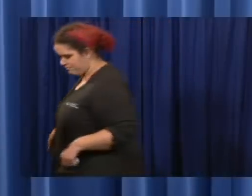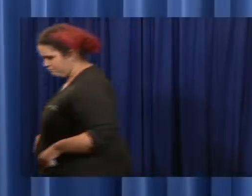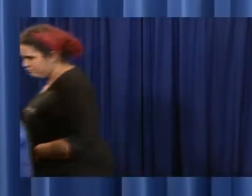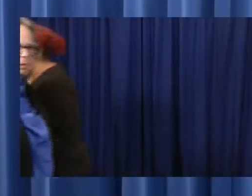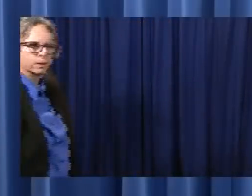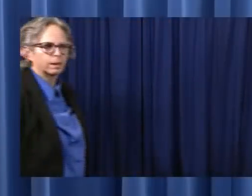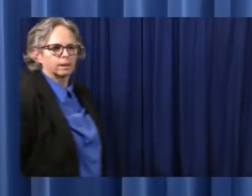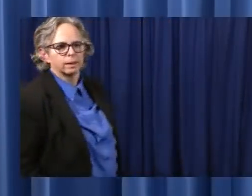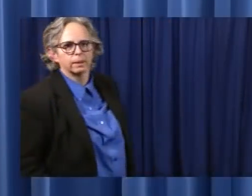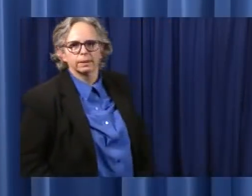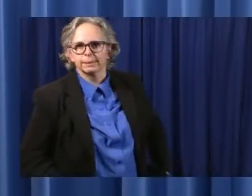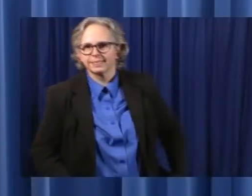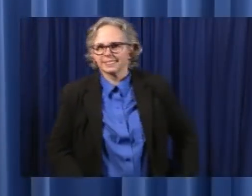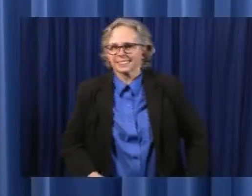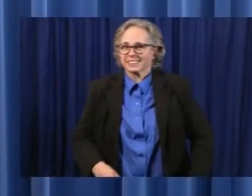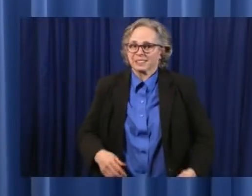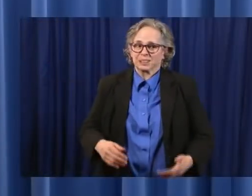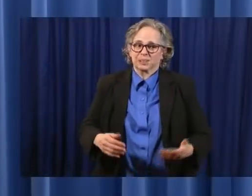You know, the date